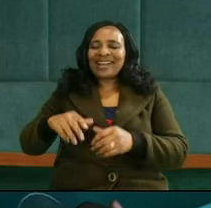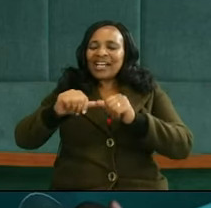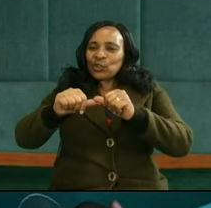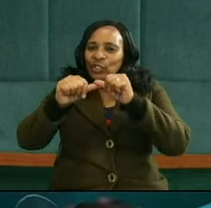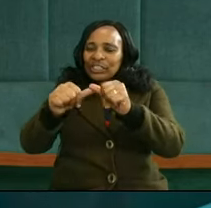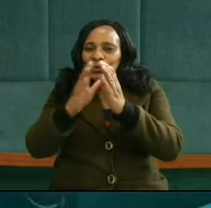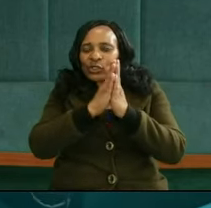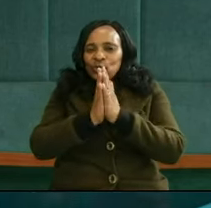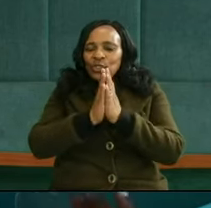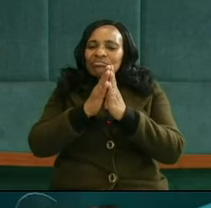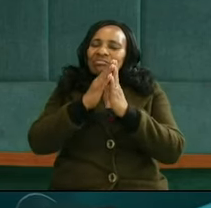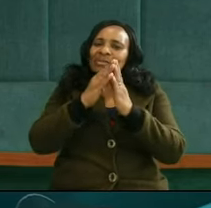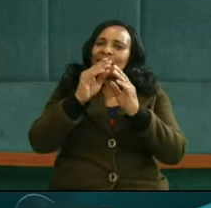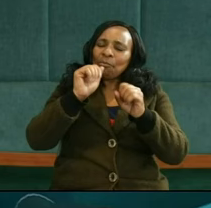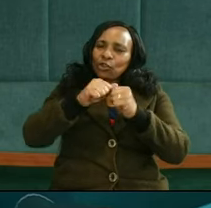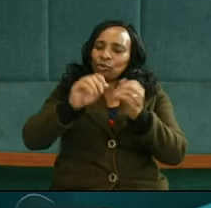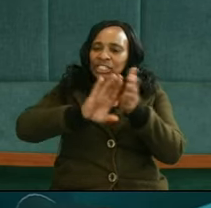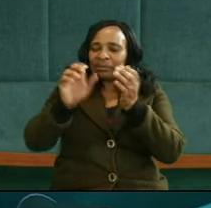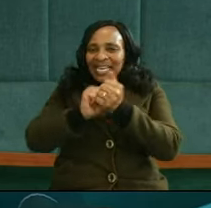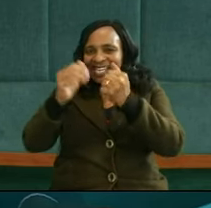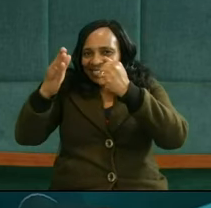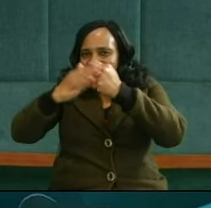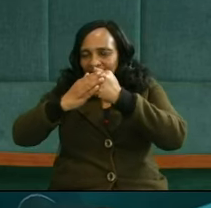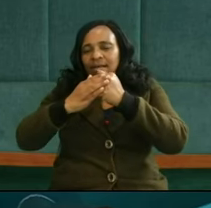down in the story and get to chapter 19,